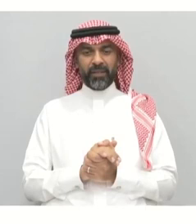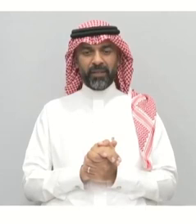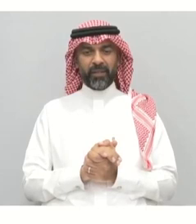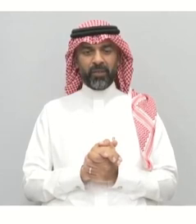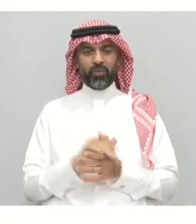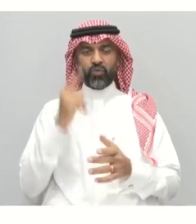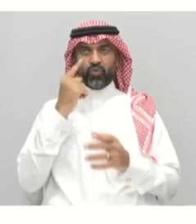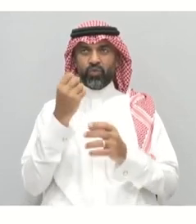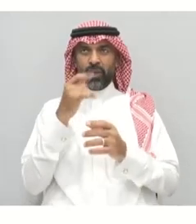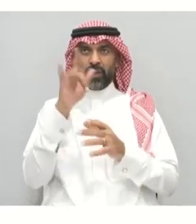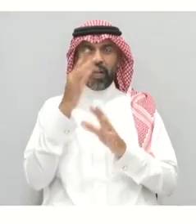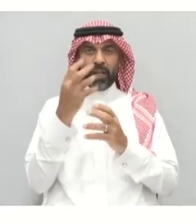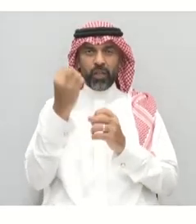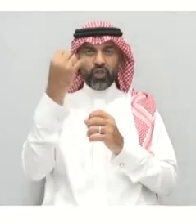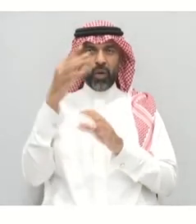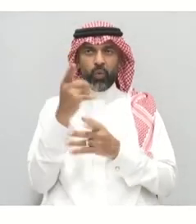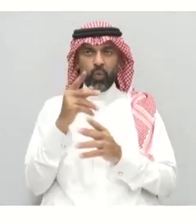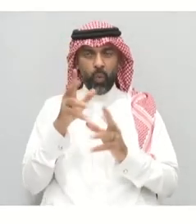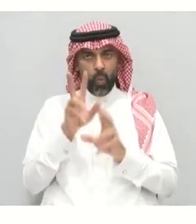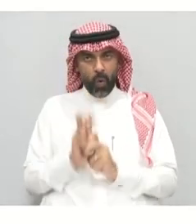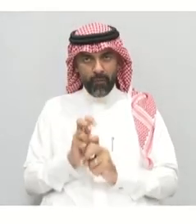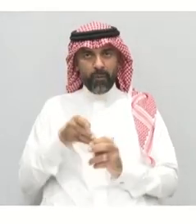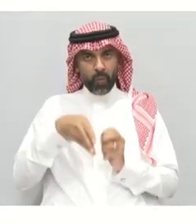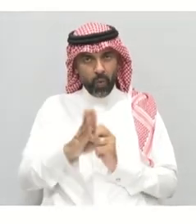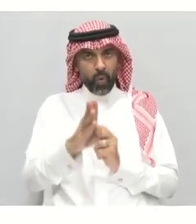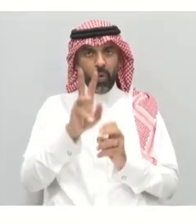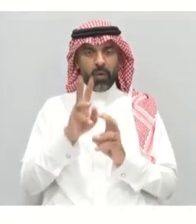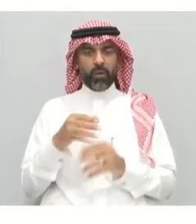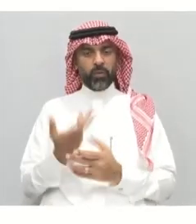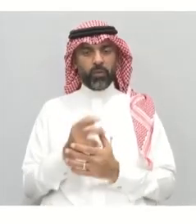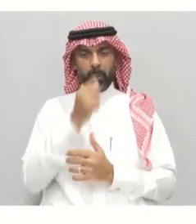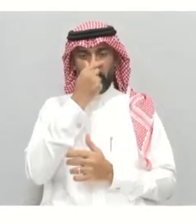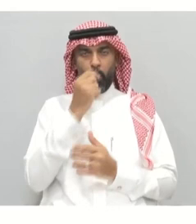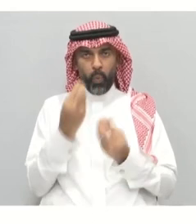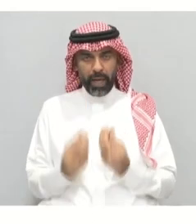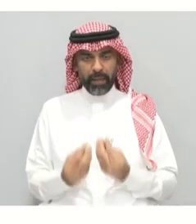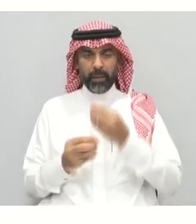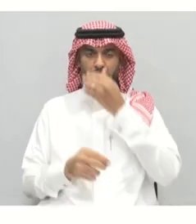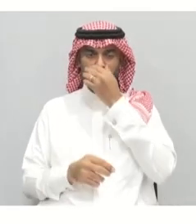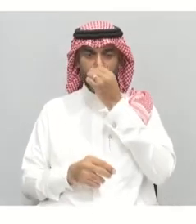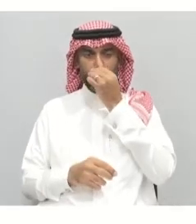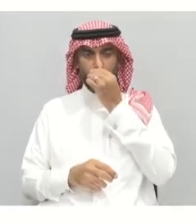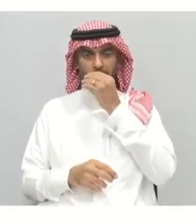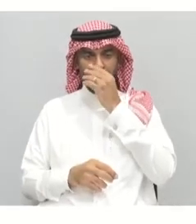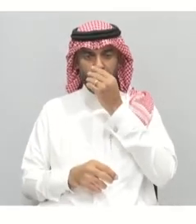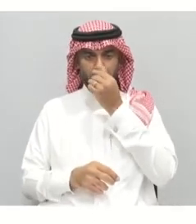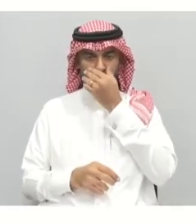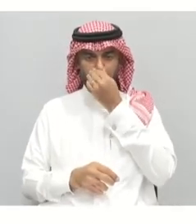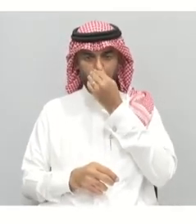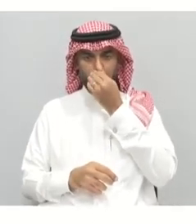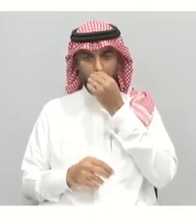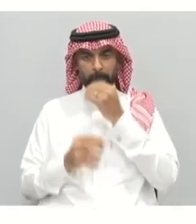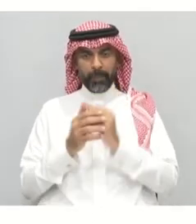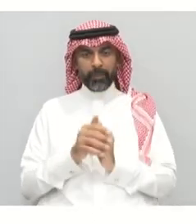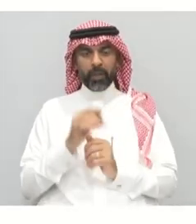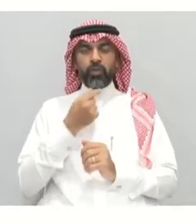wait, or go. Differentiate between two English digraphs, sh and cha sound. Identify